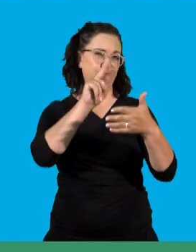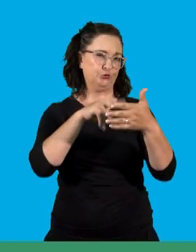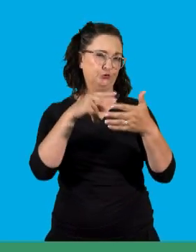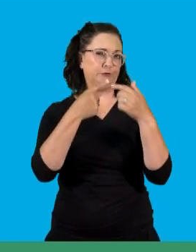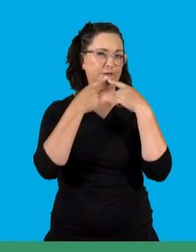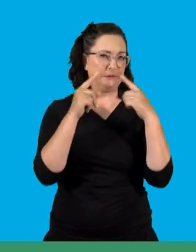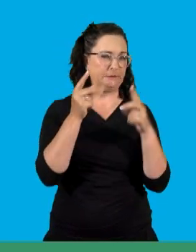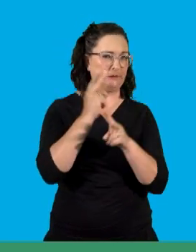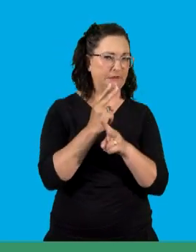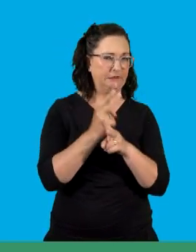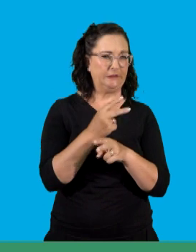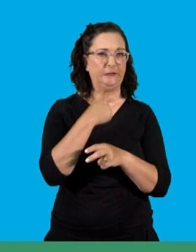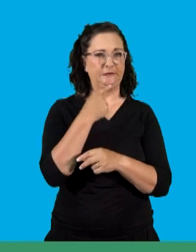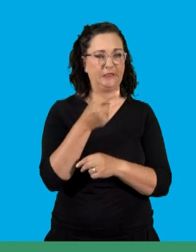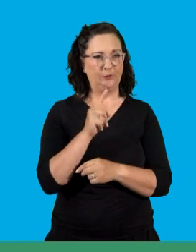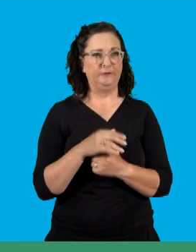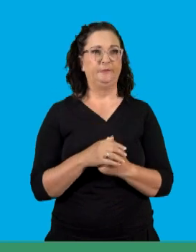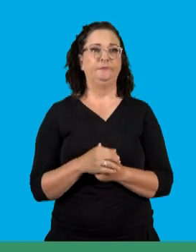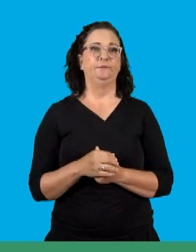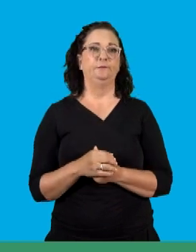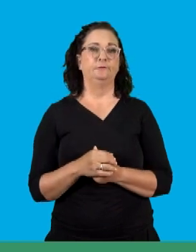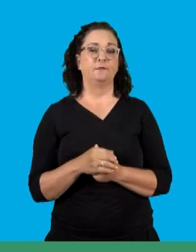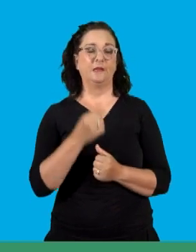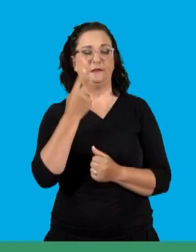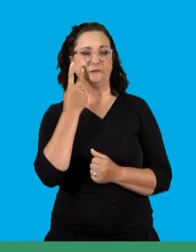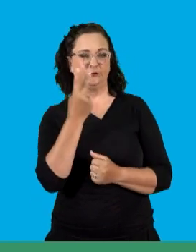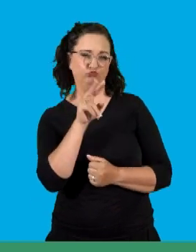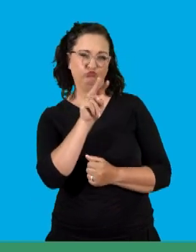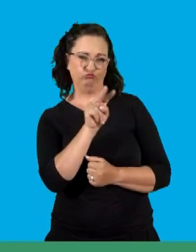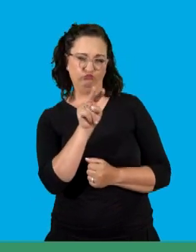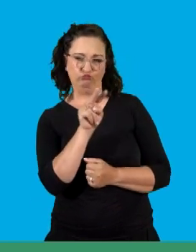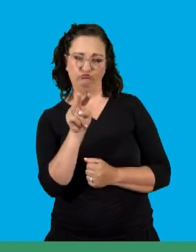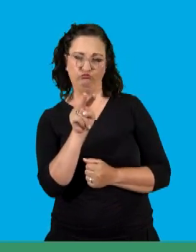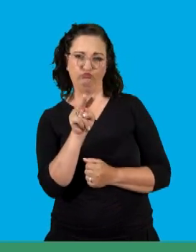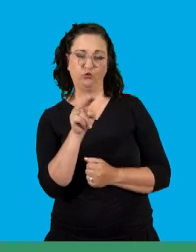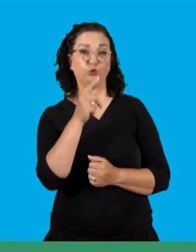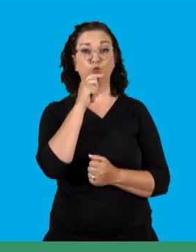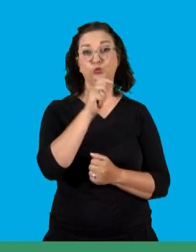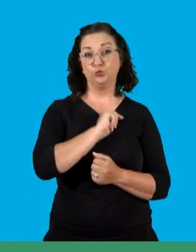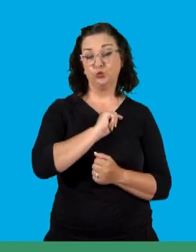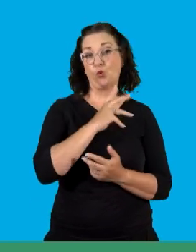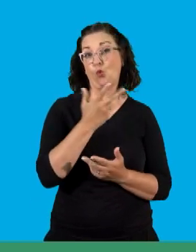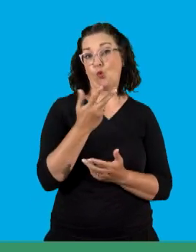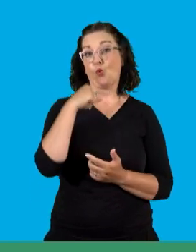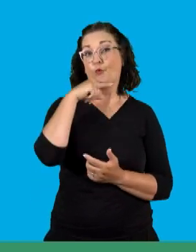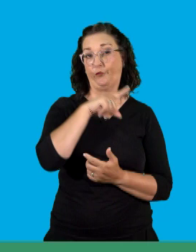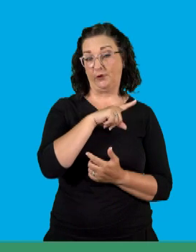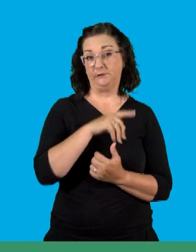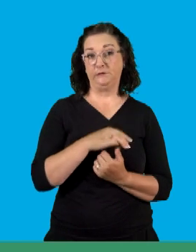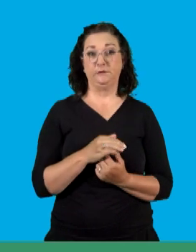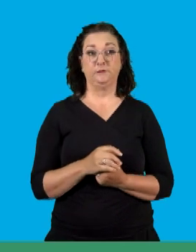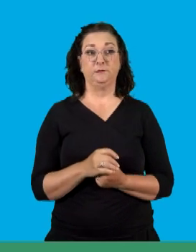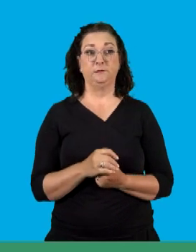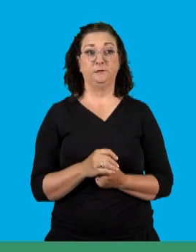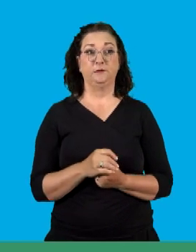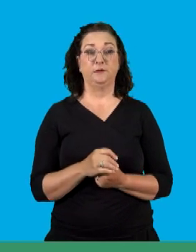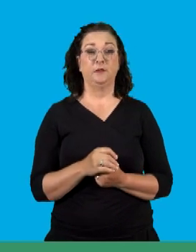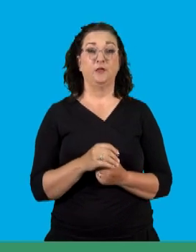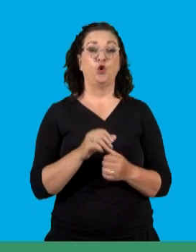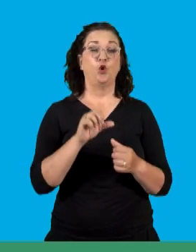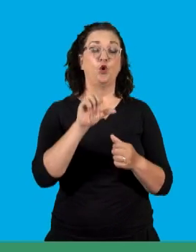the statement and then we identify whether the statement is true or false. So here is the statement